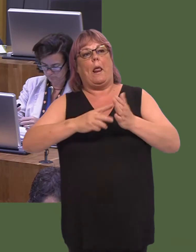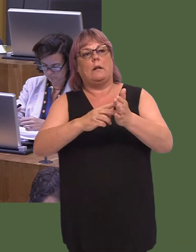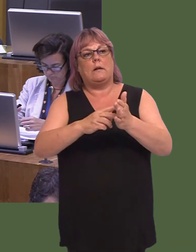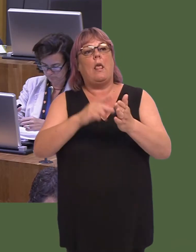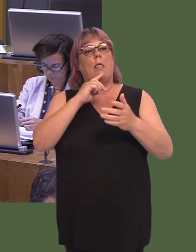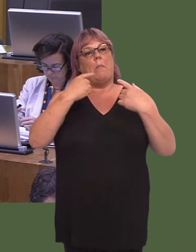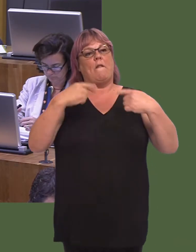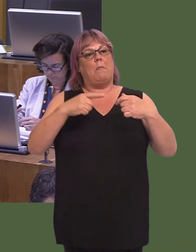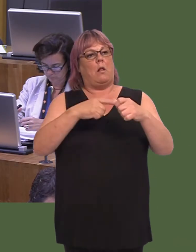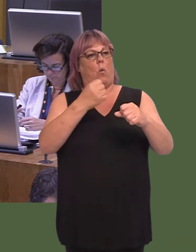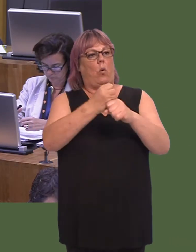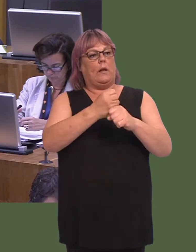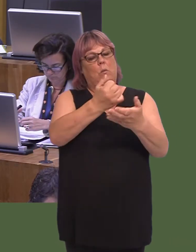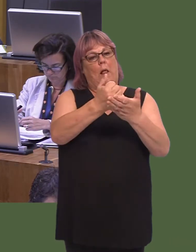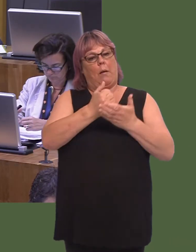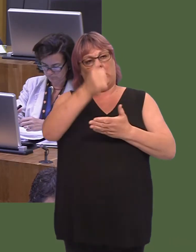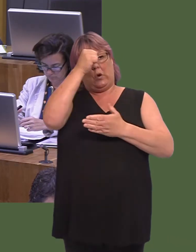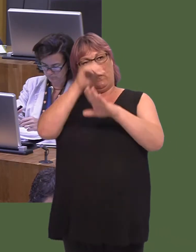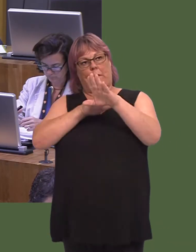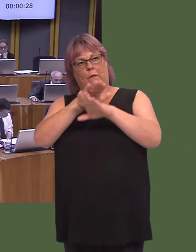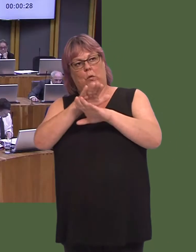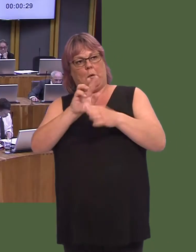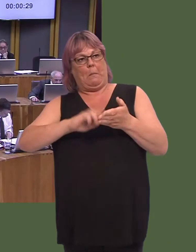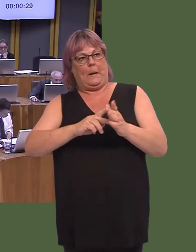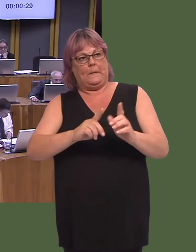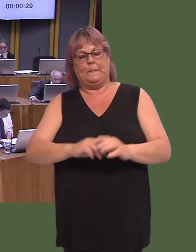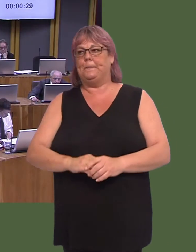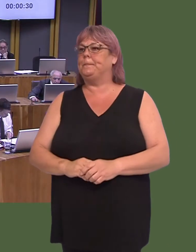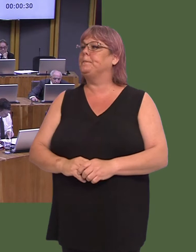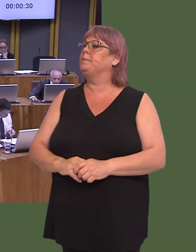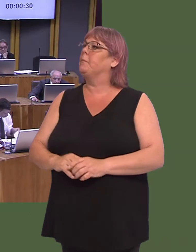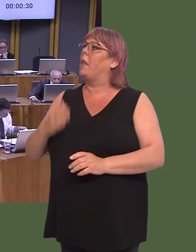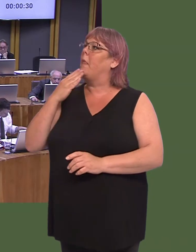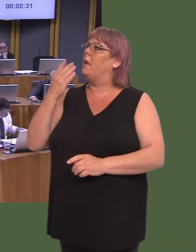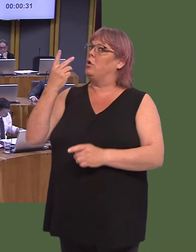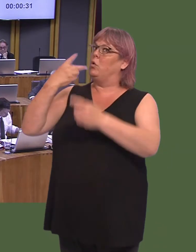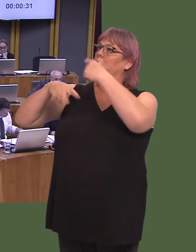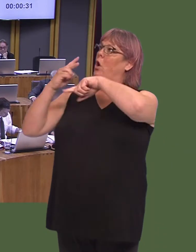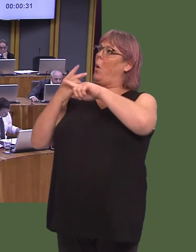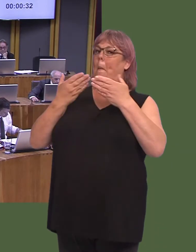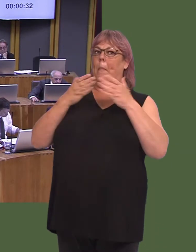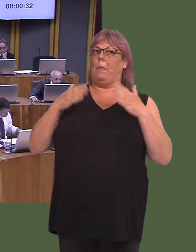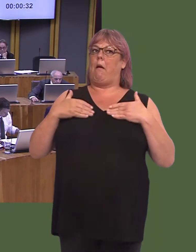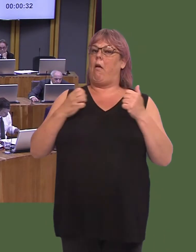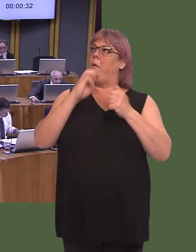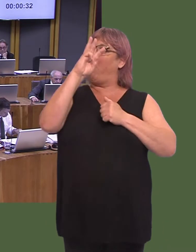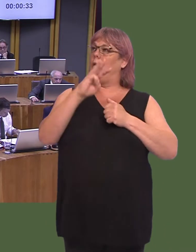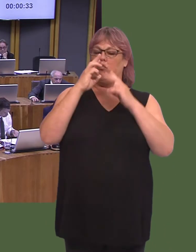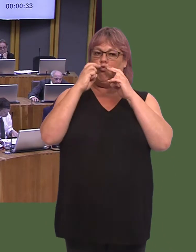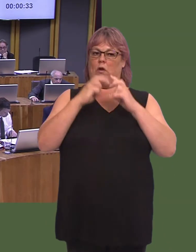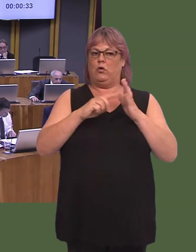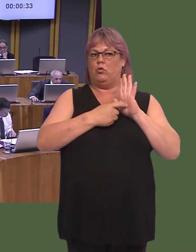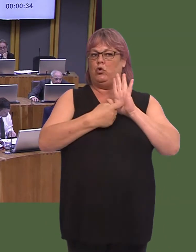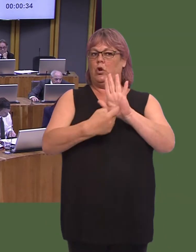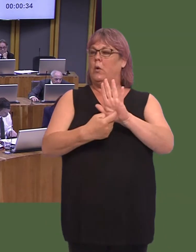will be concluded in August, and that will show us what the direction forward will be. Thank you, First Minister. Because 2 years ago, Public Health Wales did produce